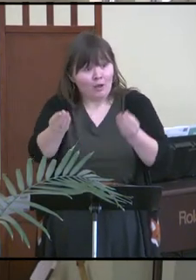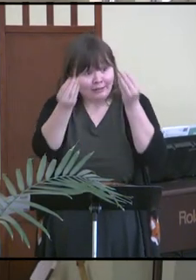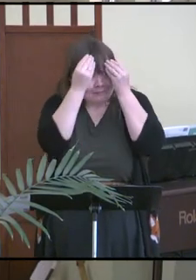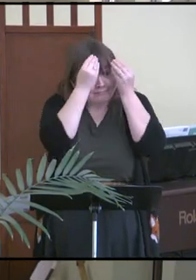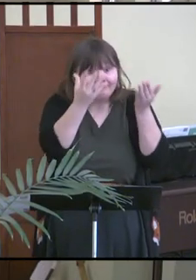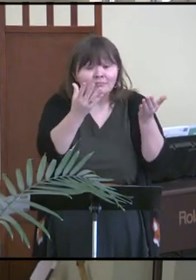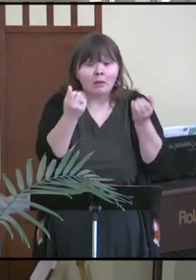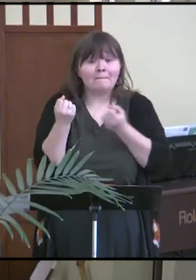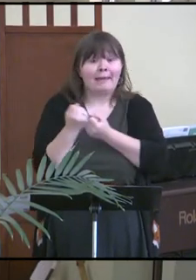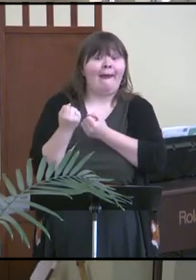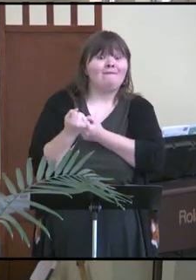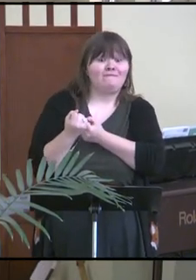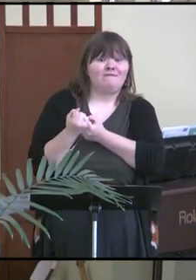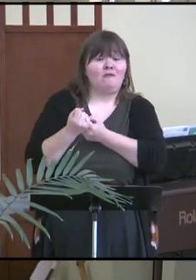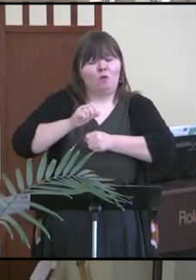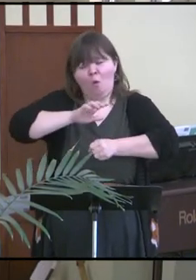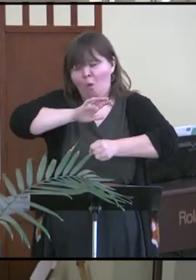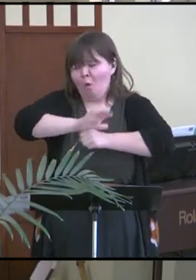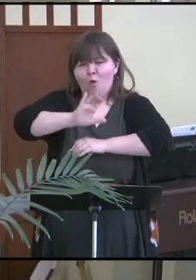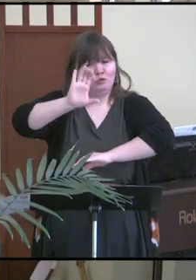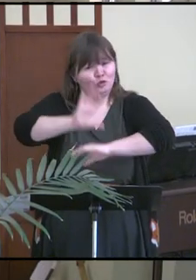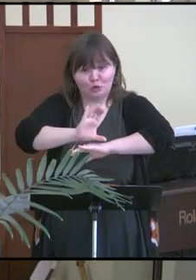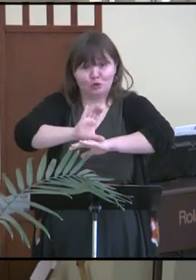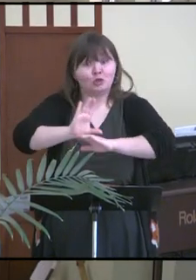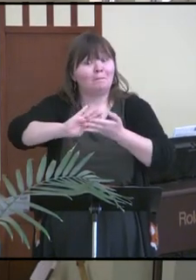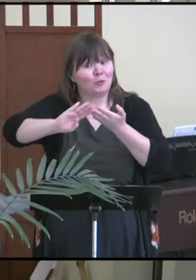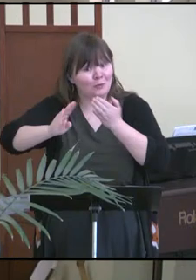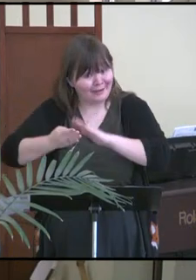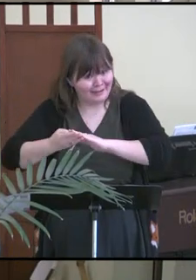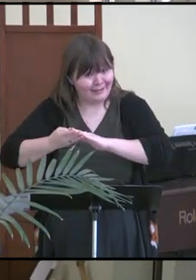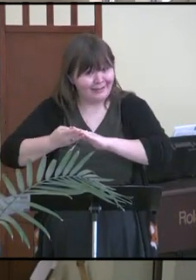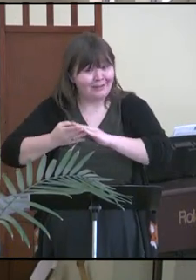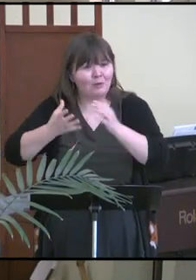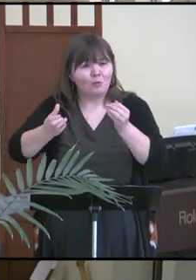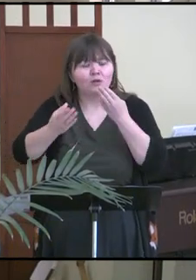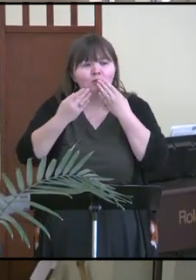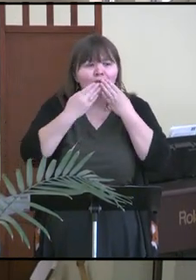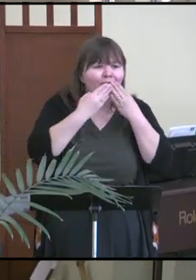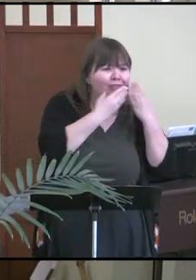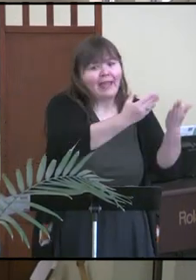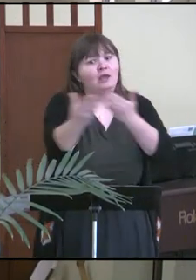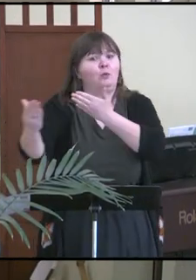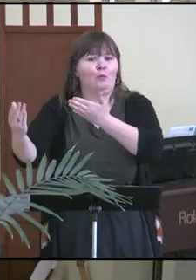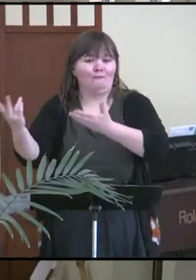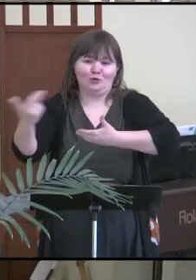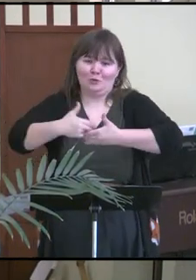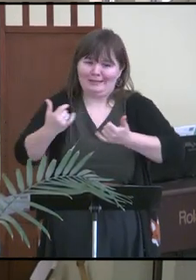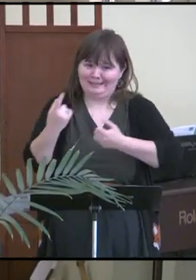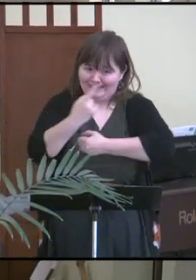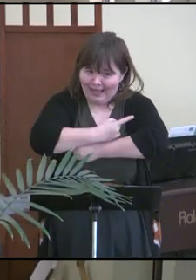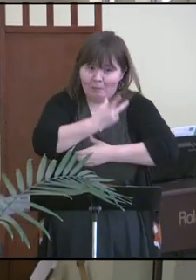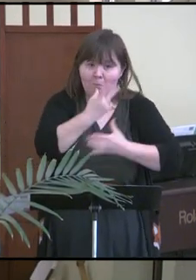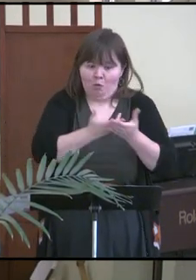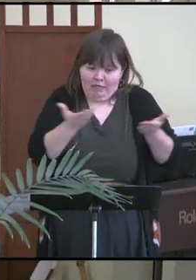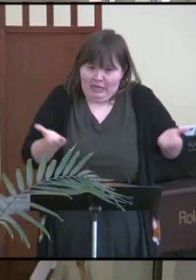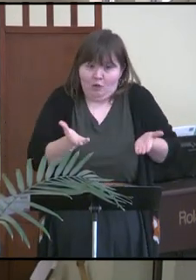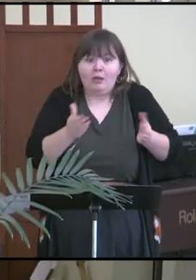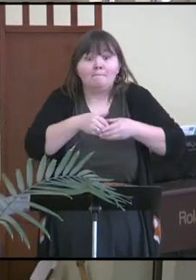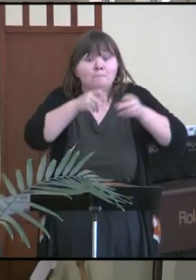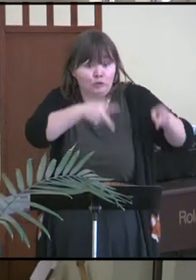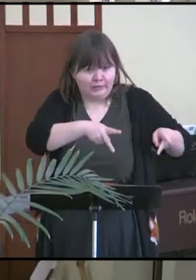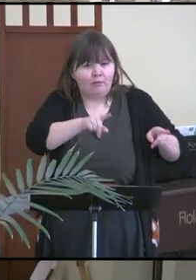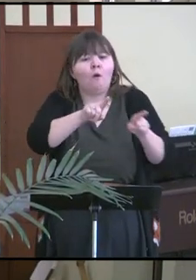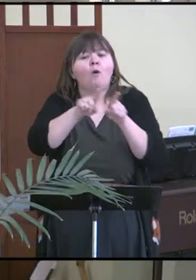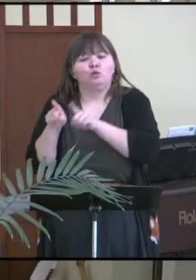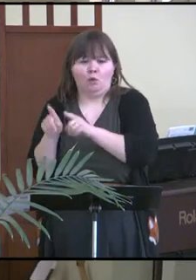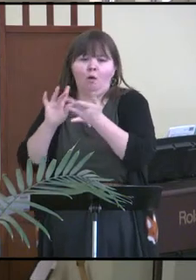on behalf of the whole church community, we want to thank all of you for joining us today, both here in the sanctuary